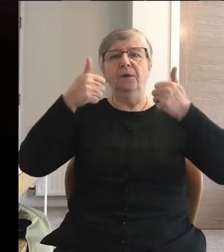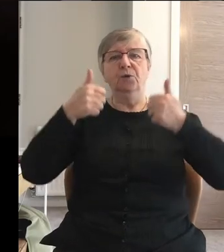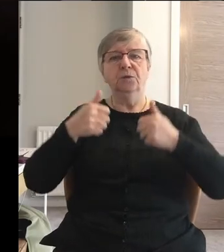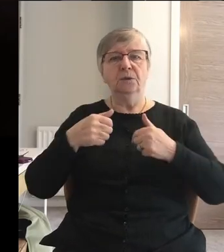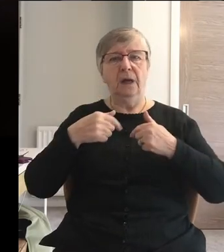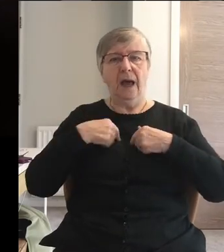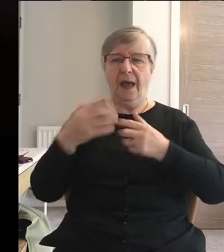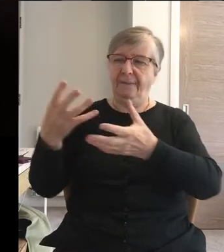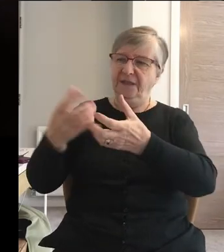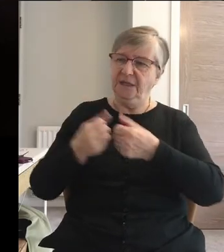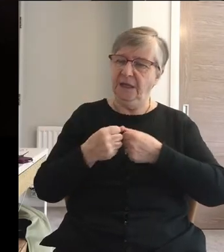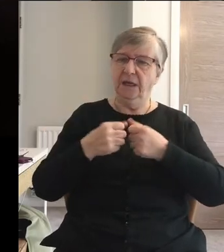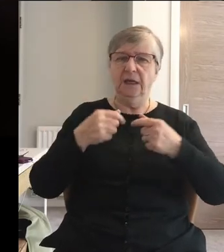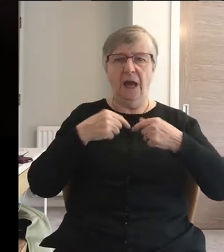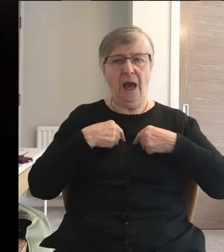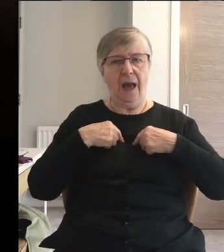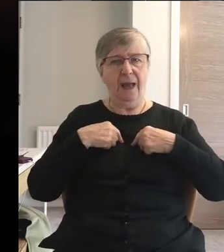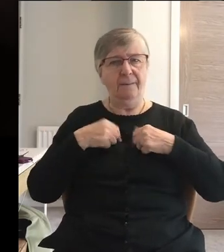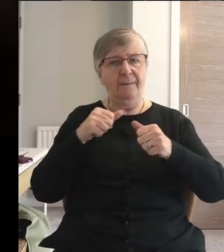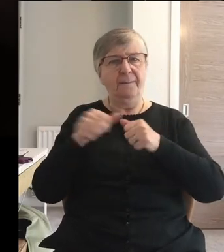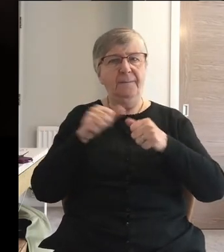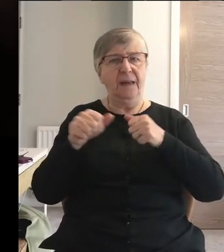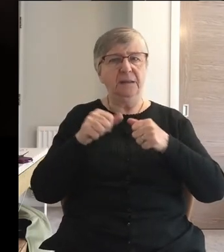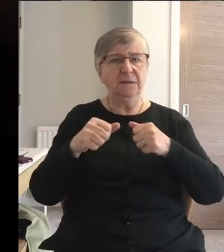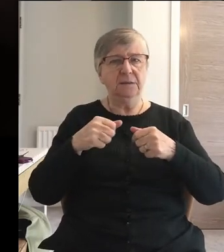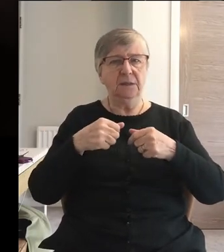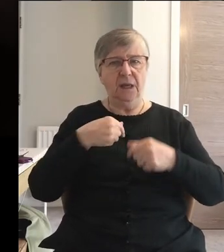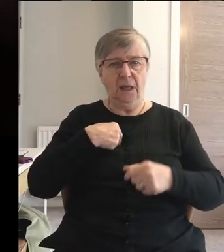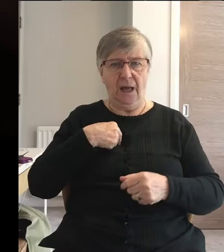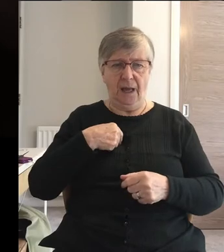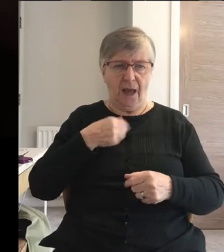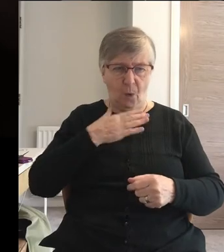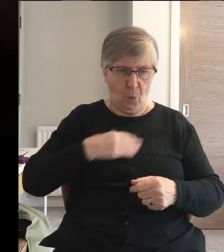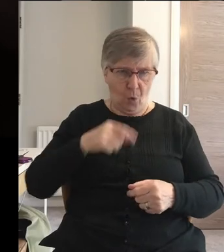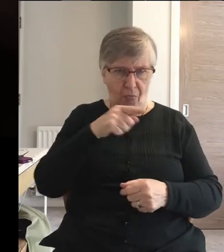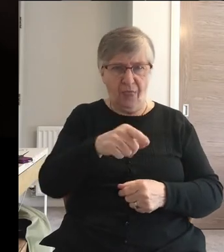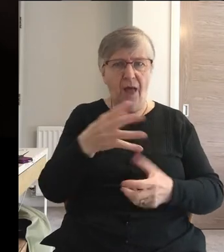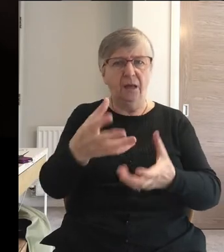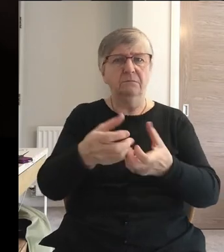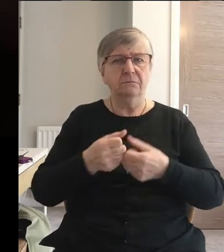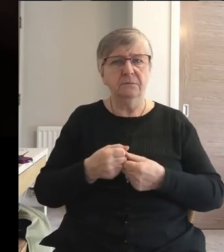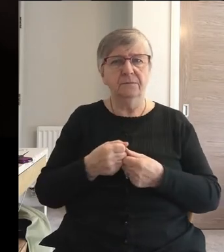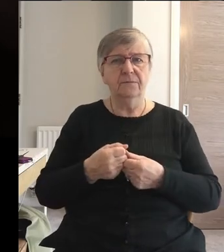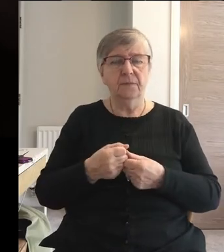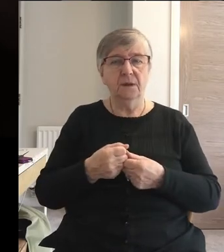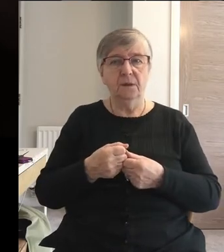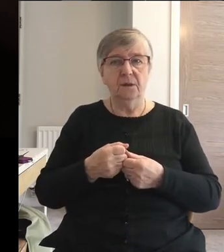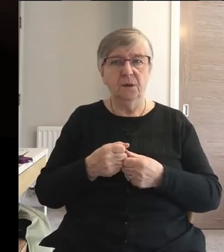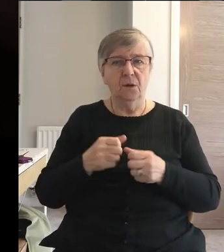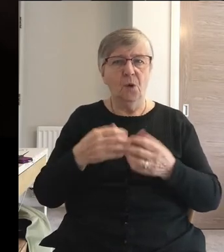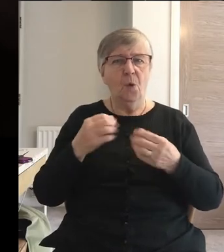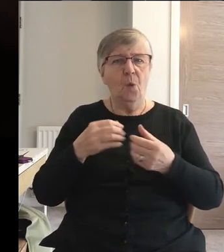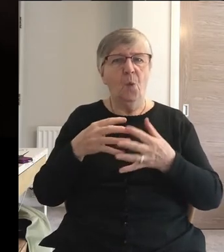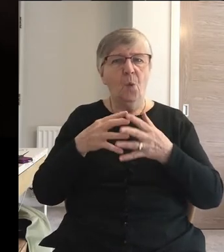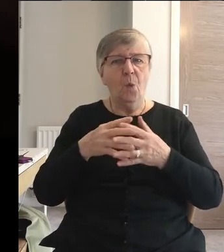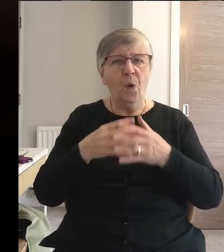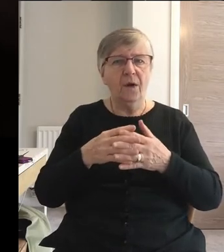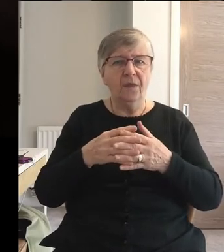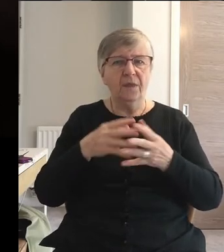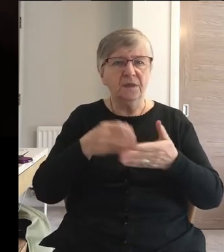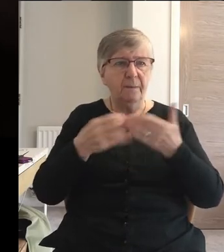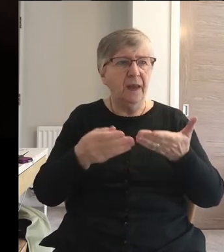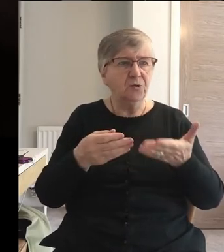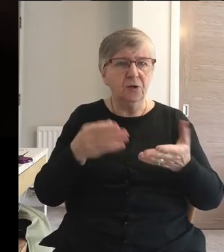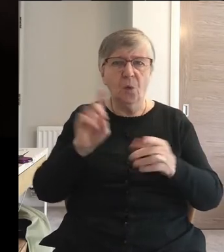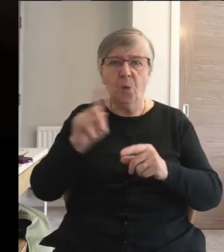our taking, our dominating, our getting what we want. Worth is measured by possessions. Happiness